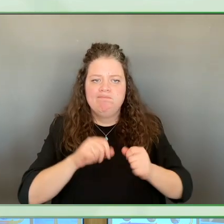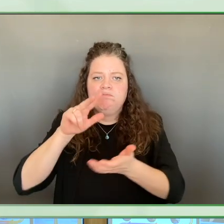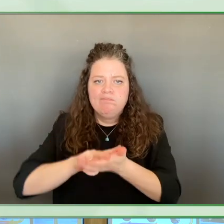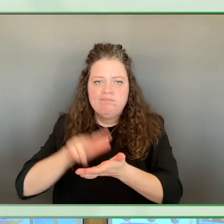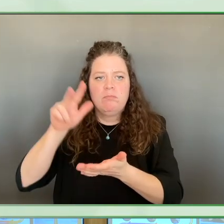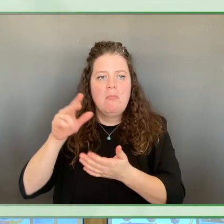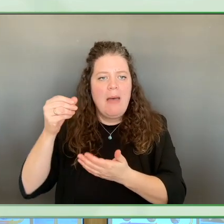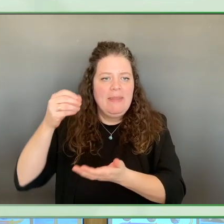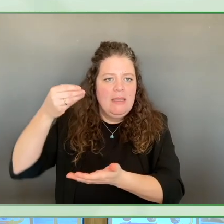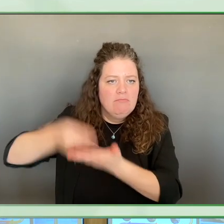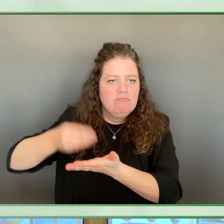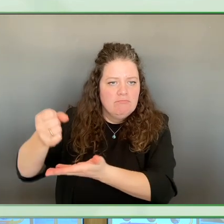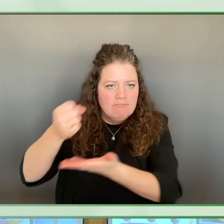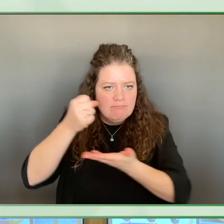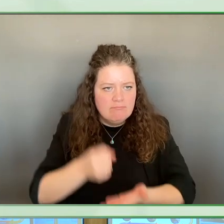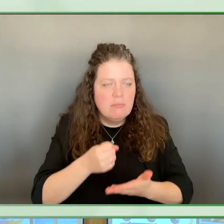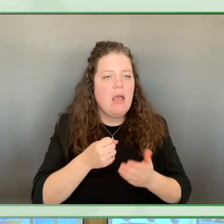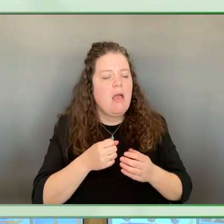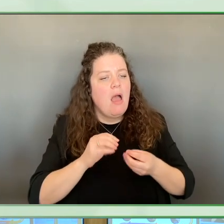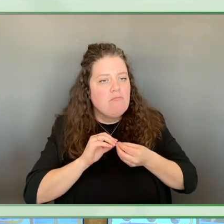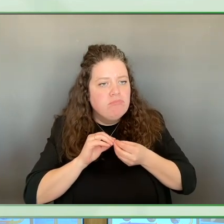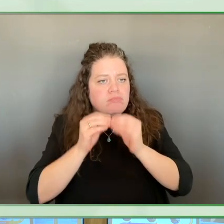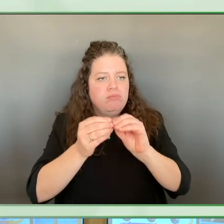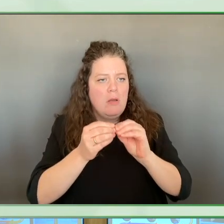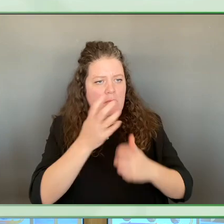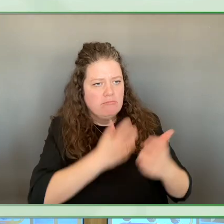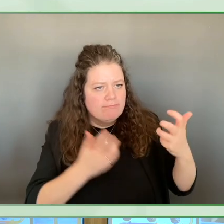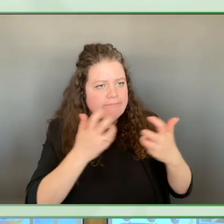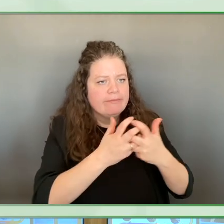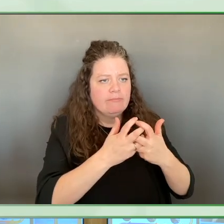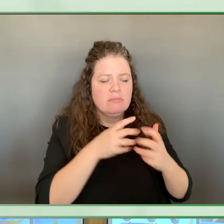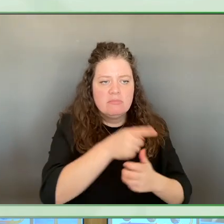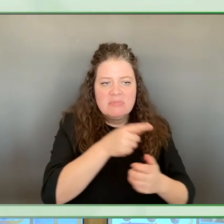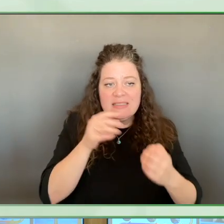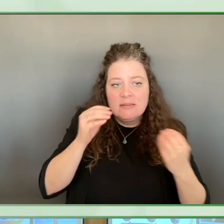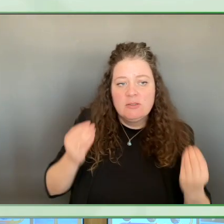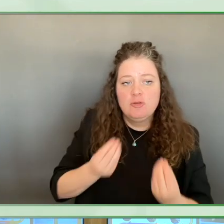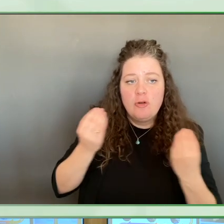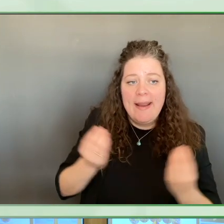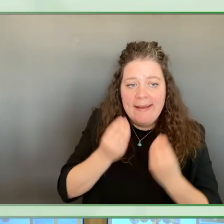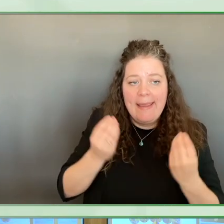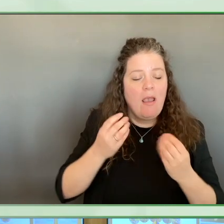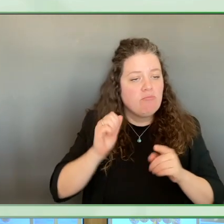beneficiaries. This is a process that ensures the device that is provided to someone is appropriate for them.